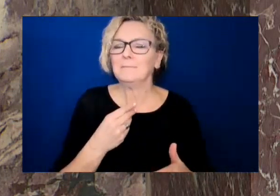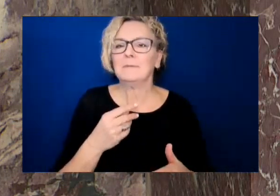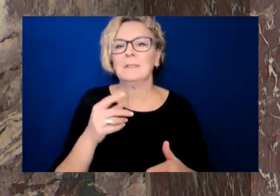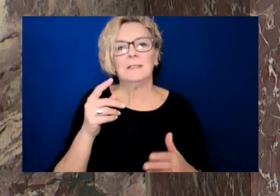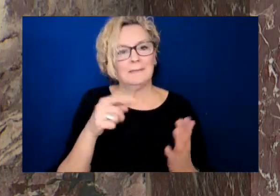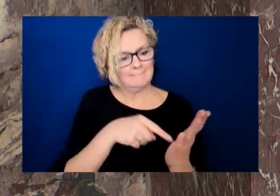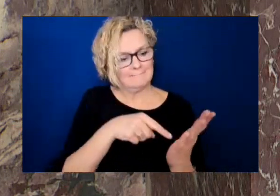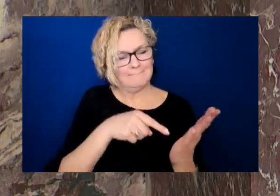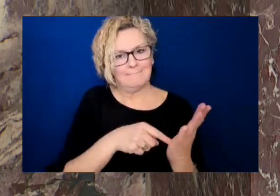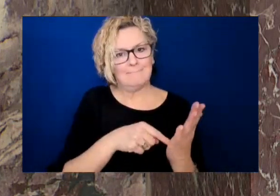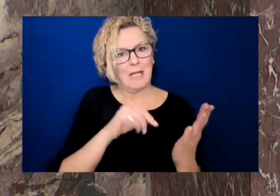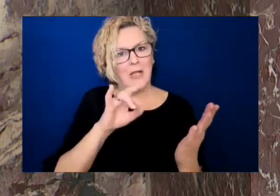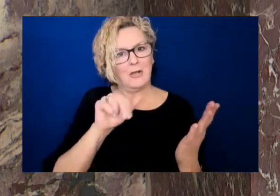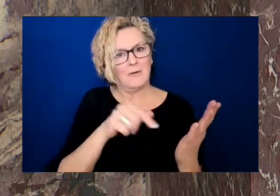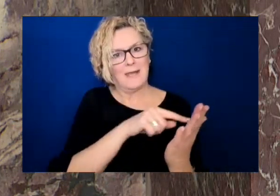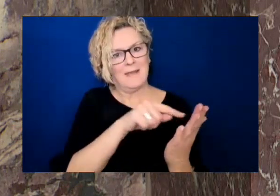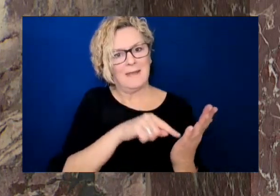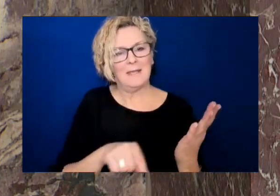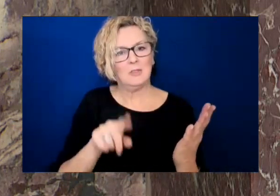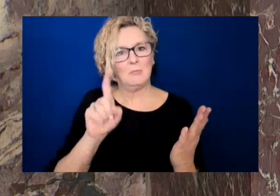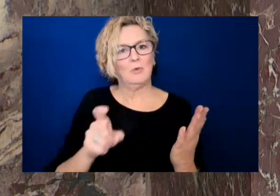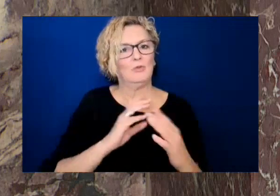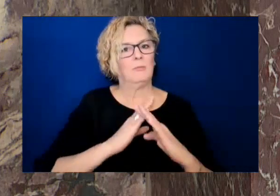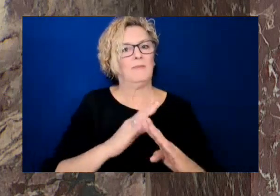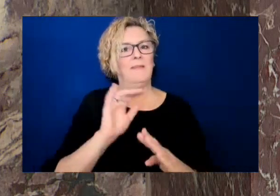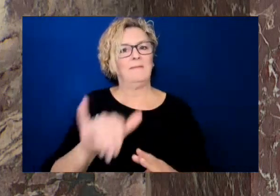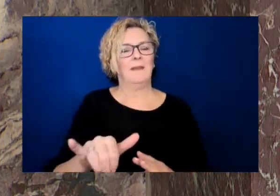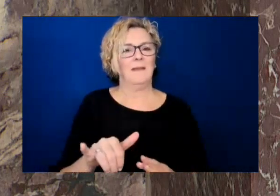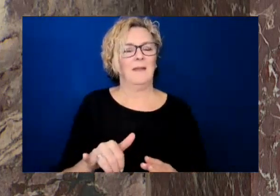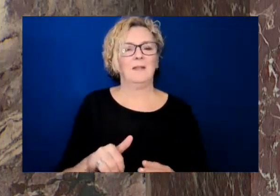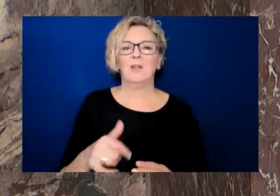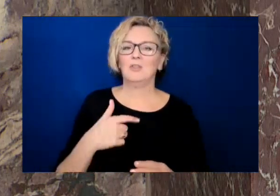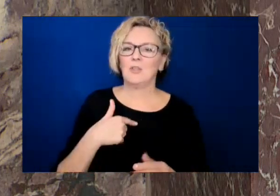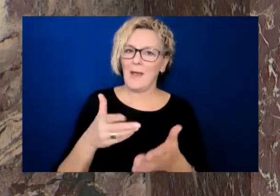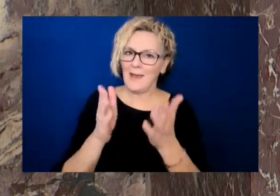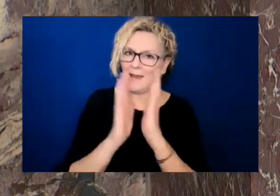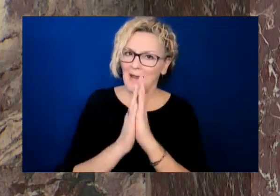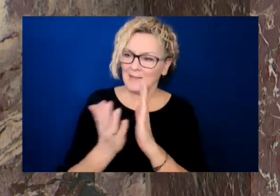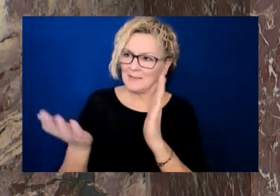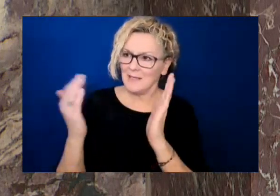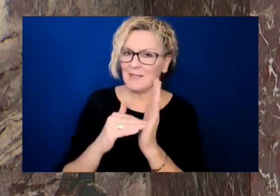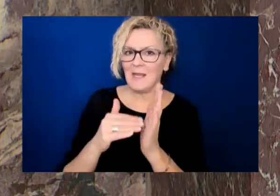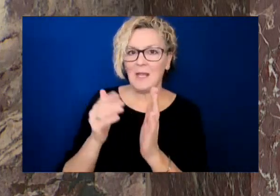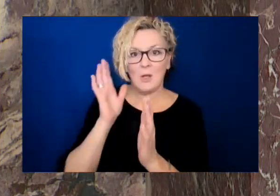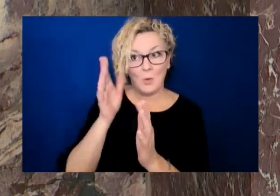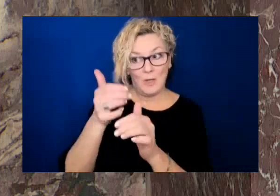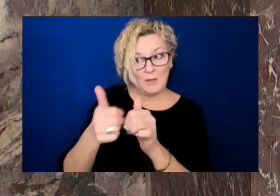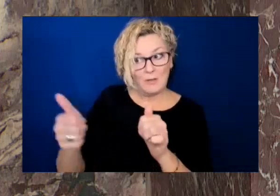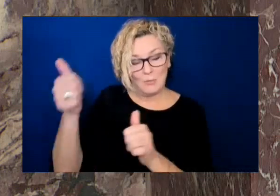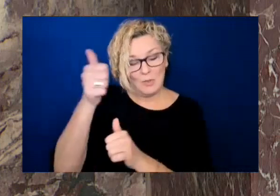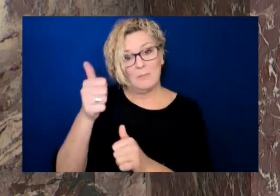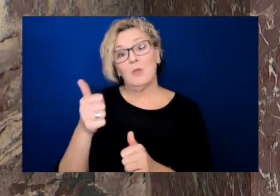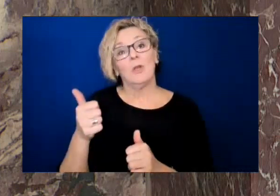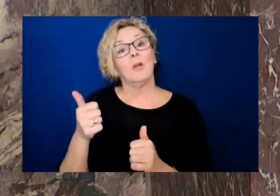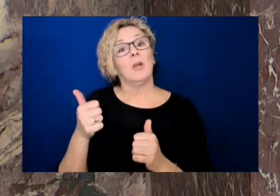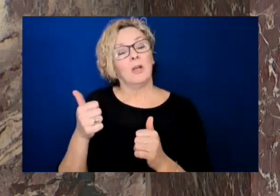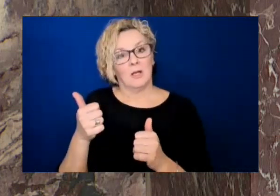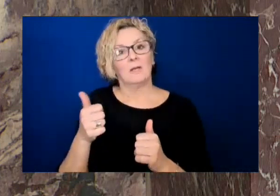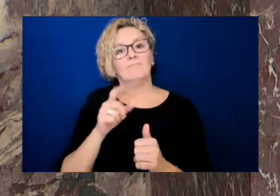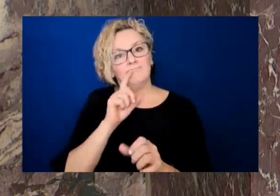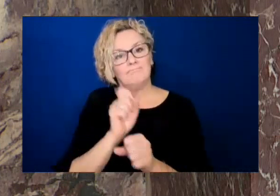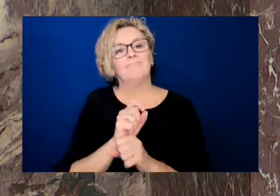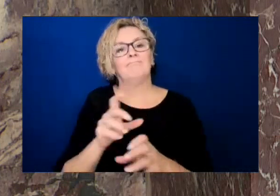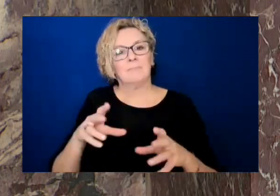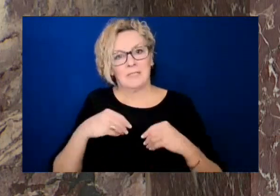you, Mr. Speaker, I call on the premier to confirm that he will now adopt the IRA definition into law and